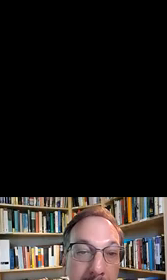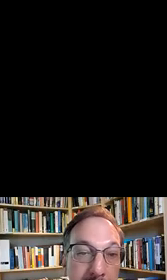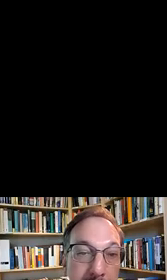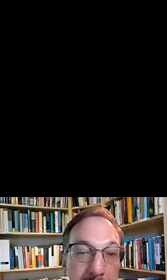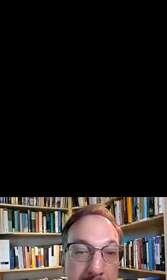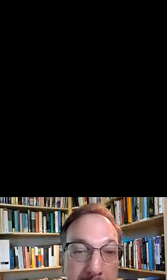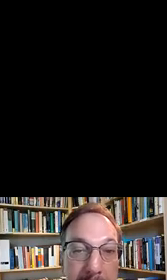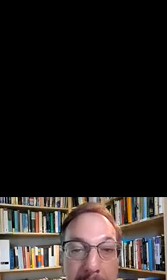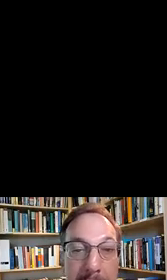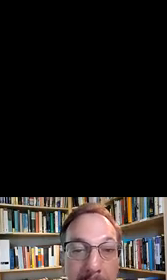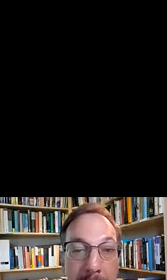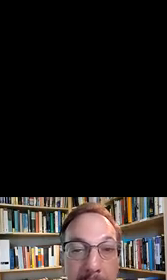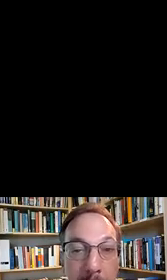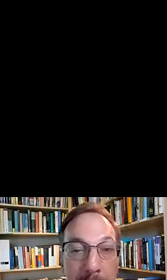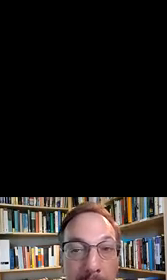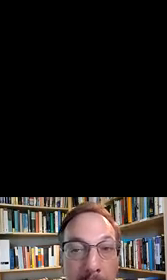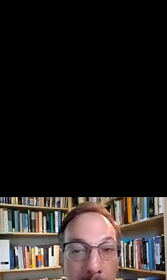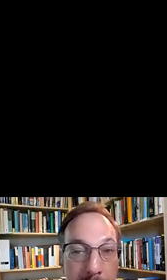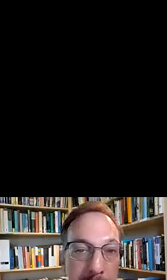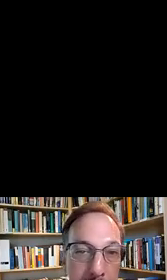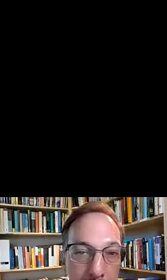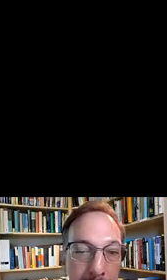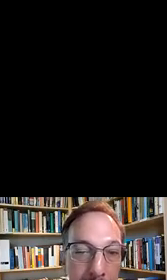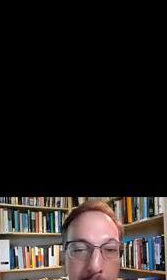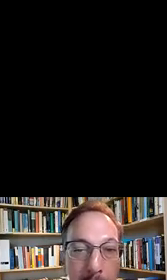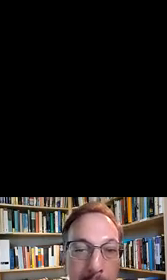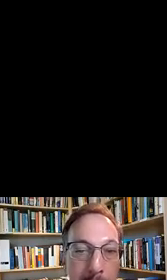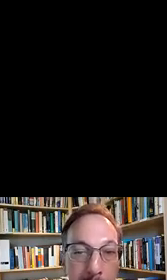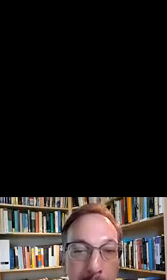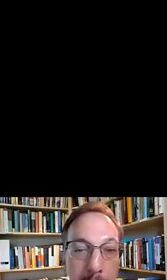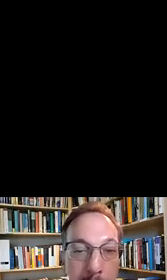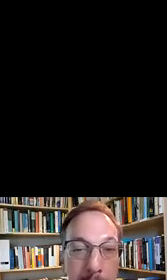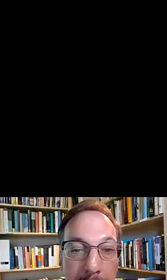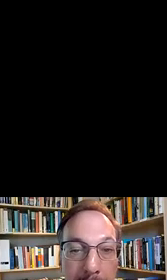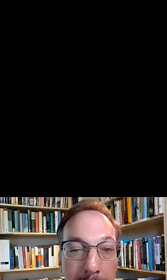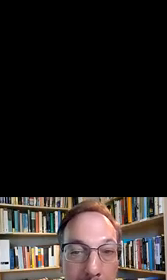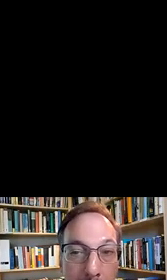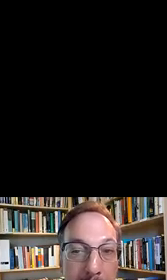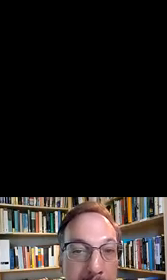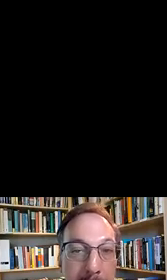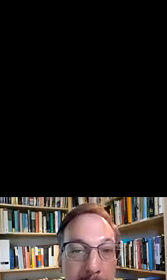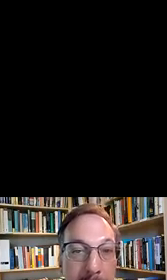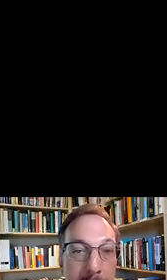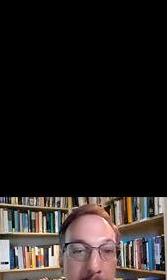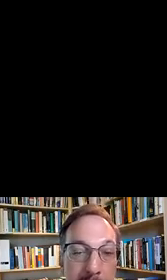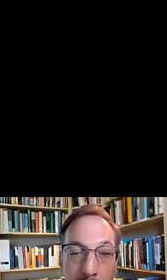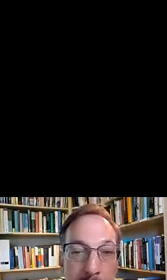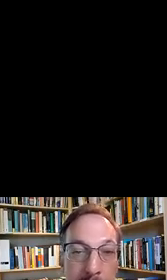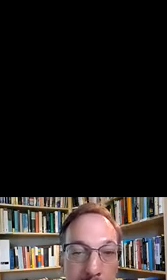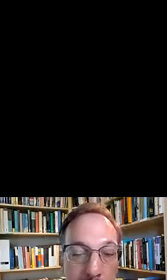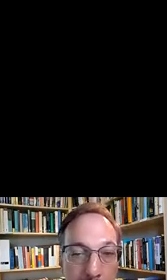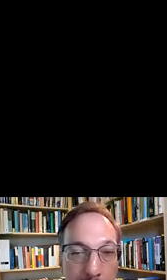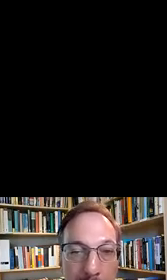in chemistry, let's say, that you can now use that as your minor to go with your new degree in economics. So it's